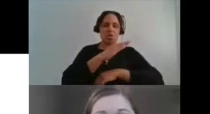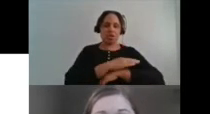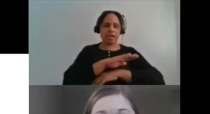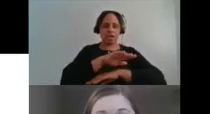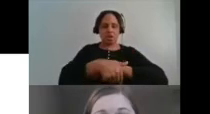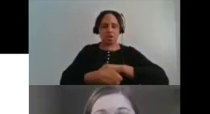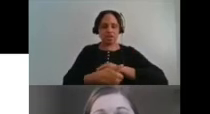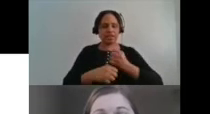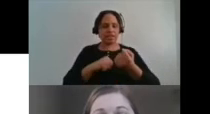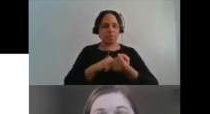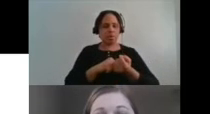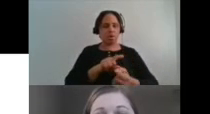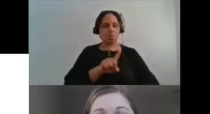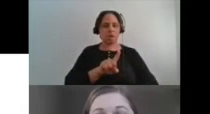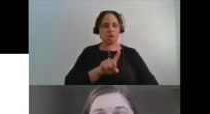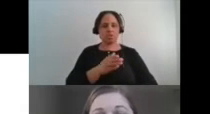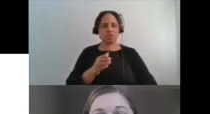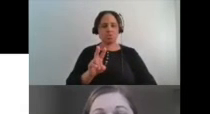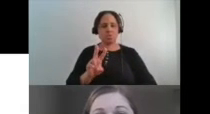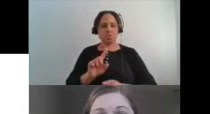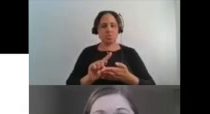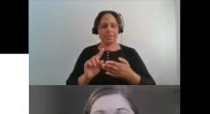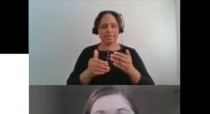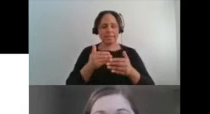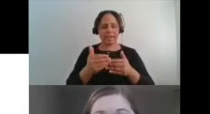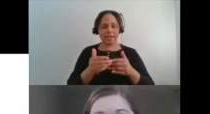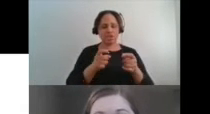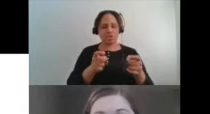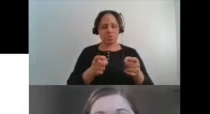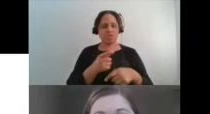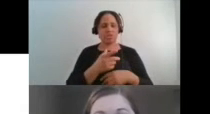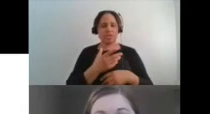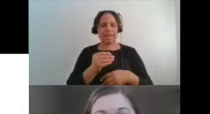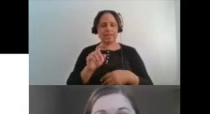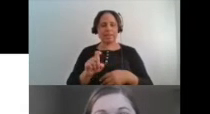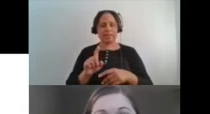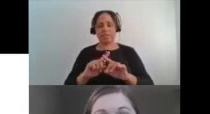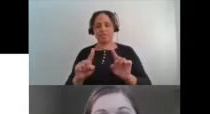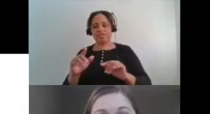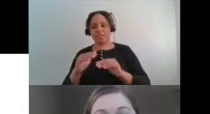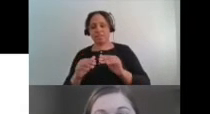after donation. So, and that support person needs to be different than the recipient